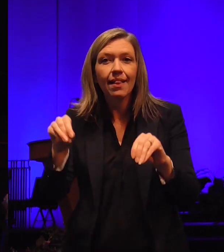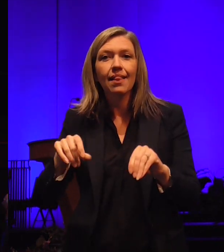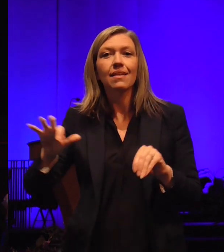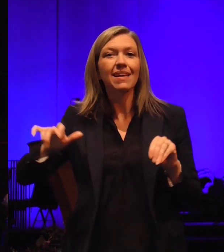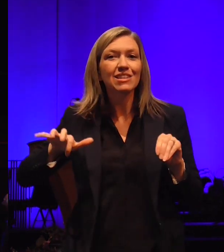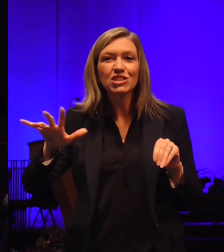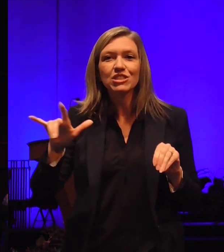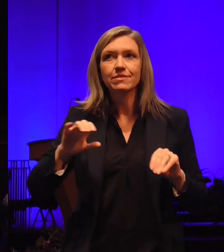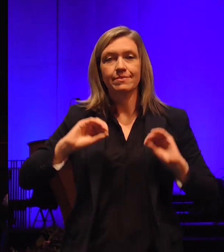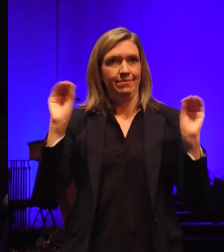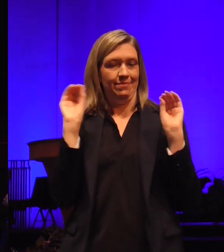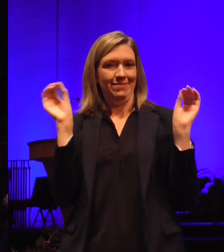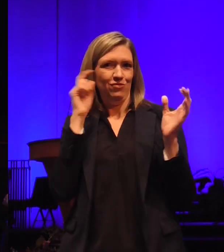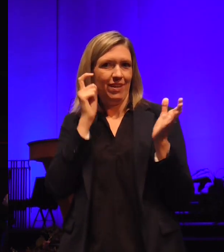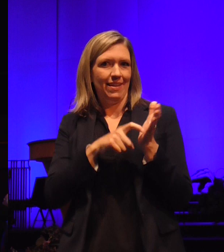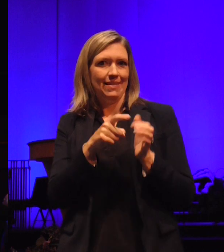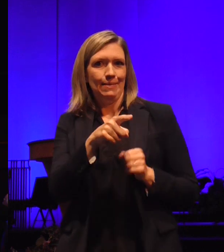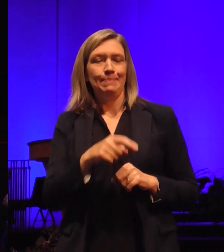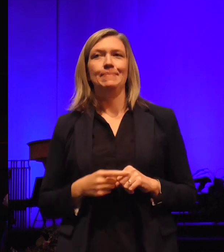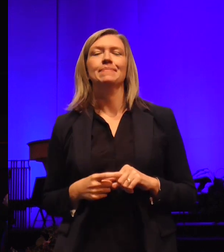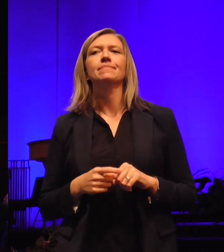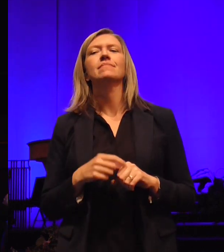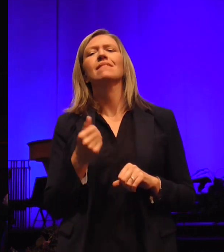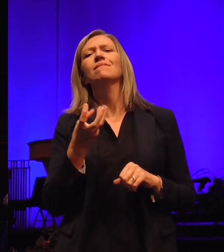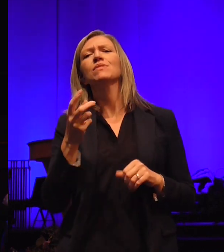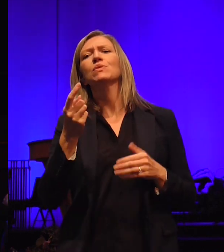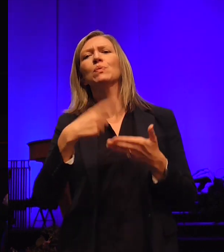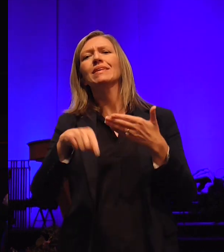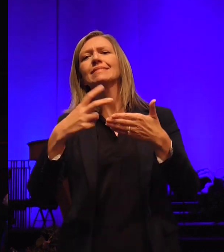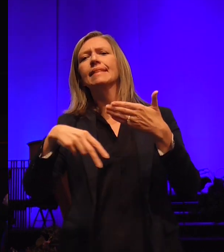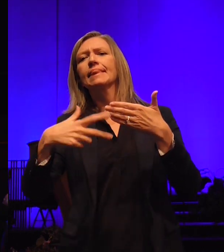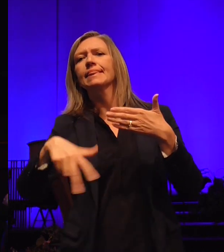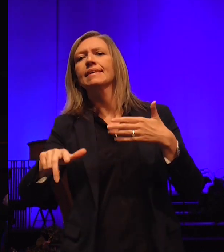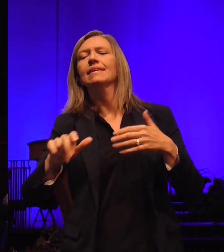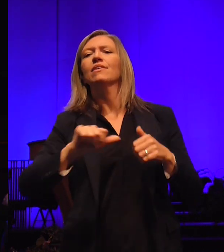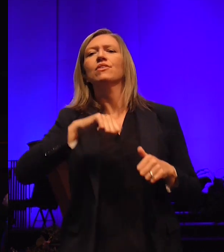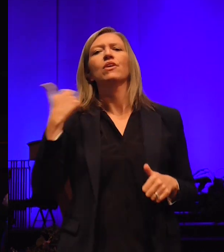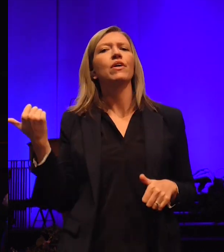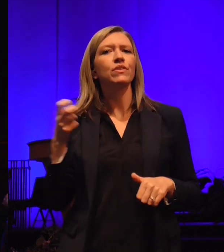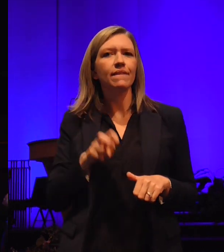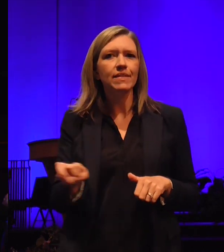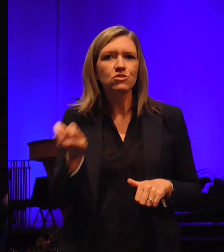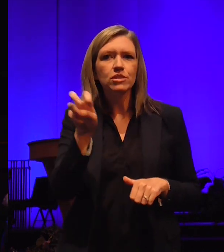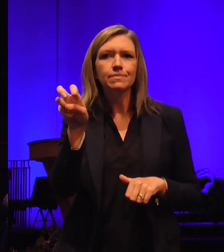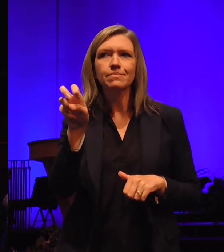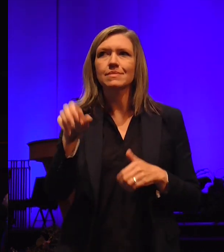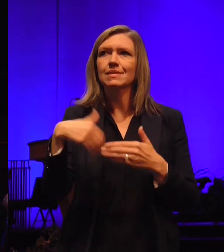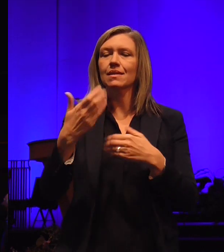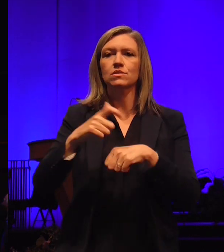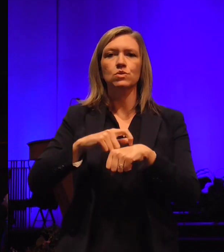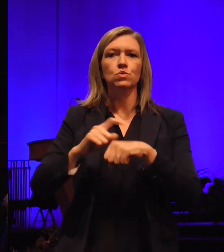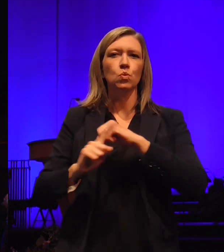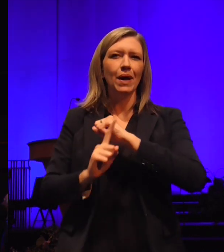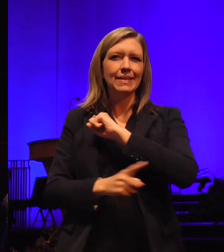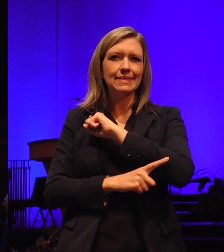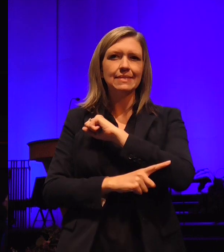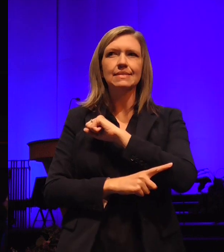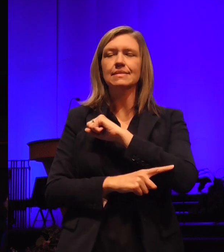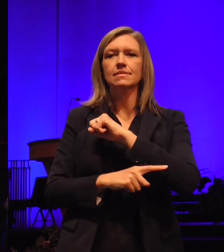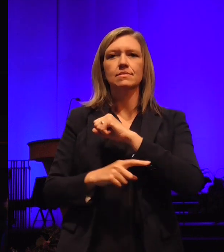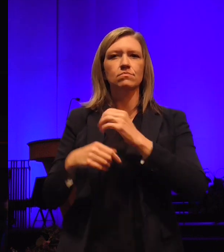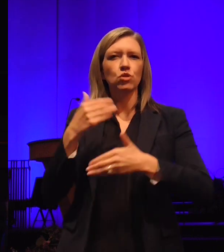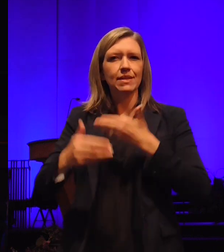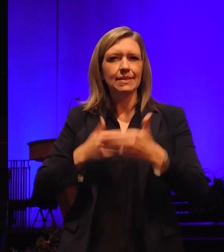cashier. And a few weeks later, there was another field trip, this time to the waste management processing center.